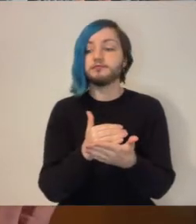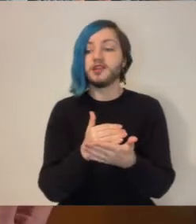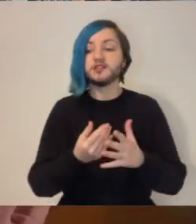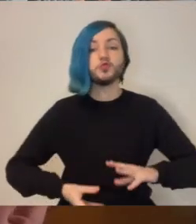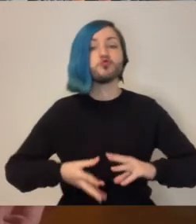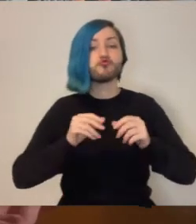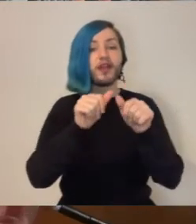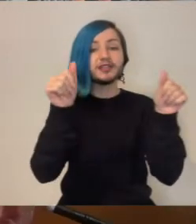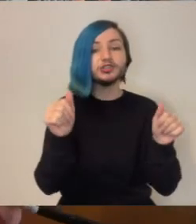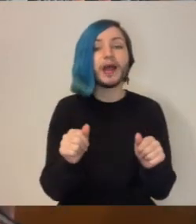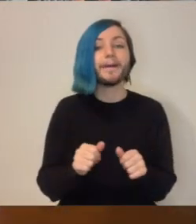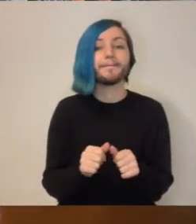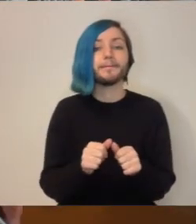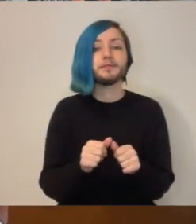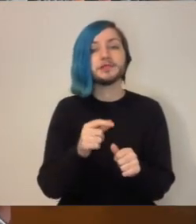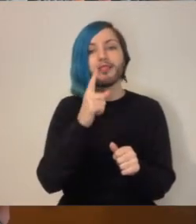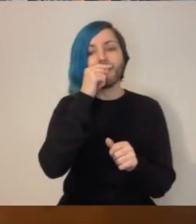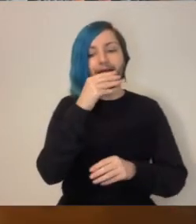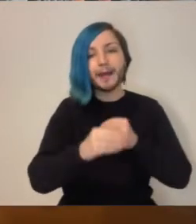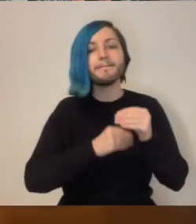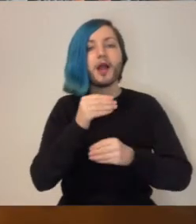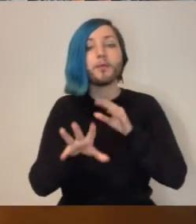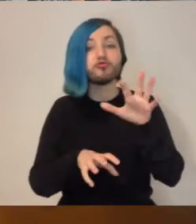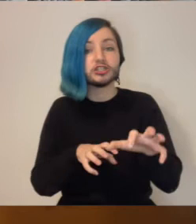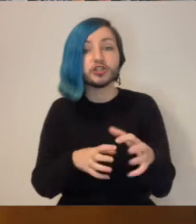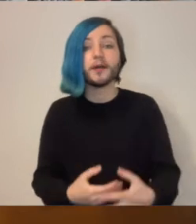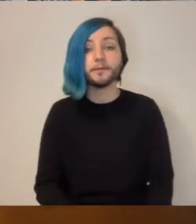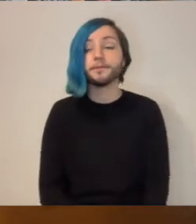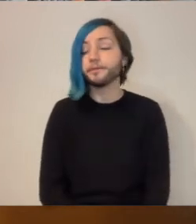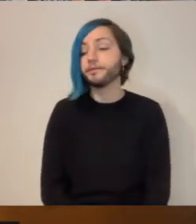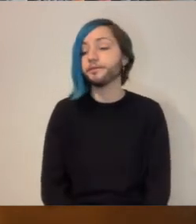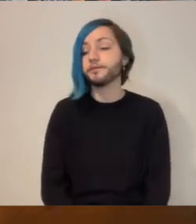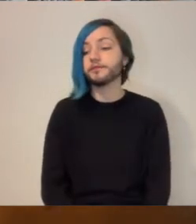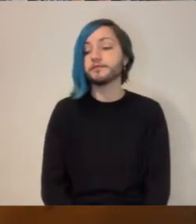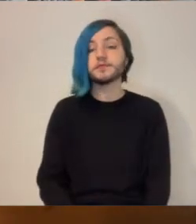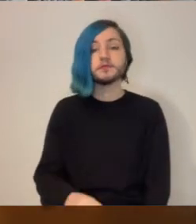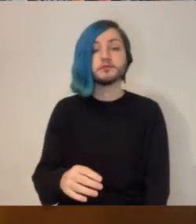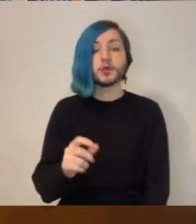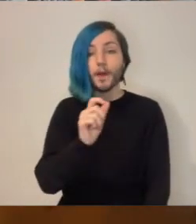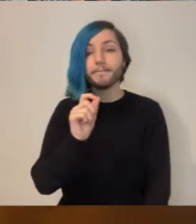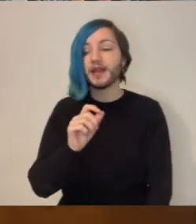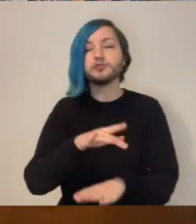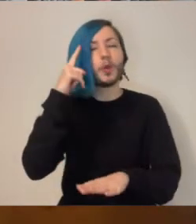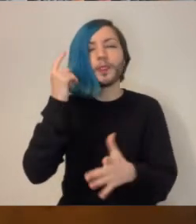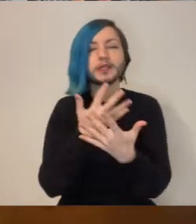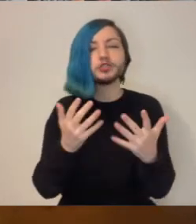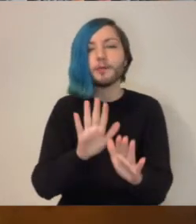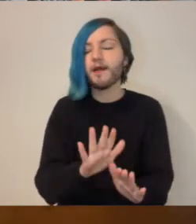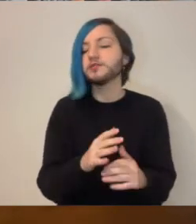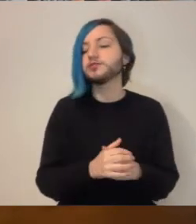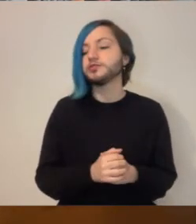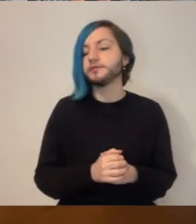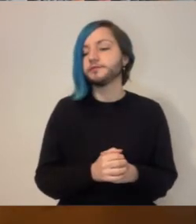about getting some shapes going that we might want to turn into a creature. So you just need to take your pen,